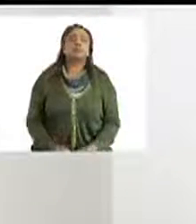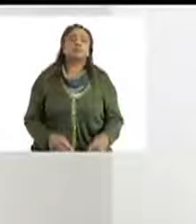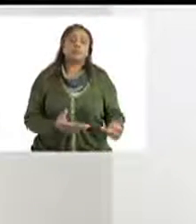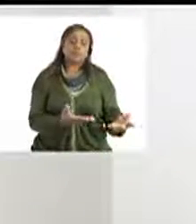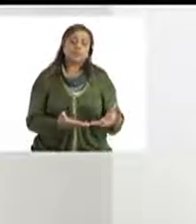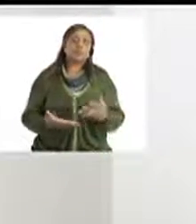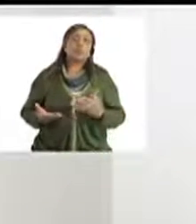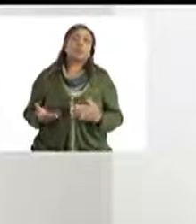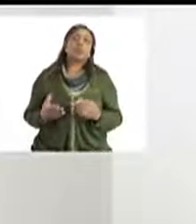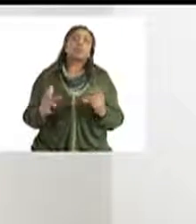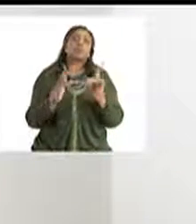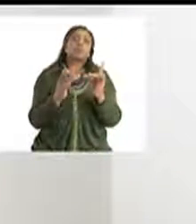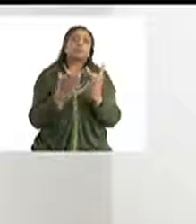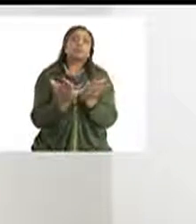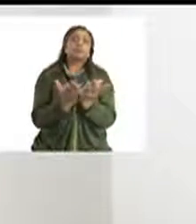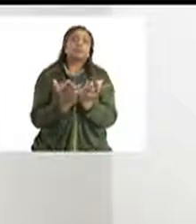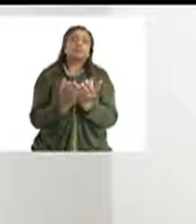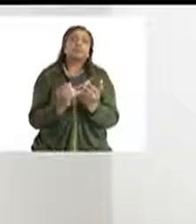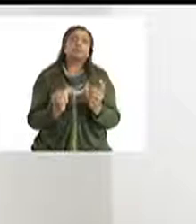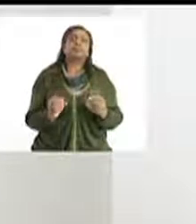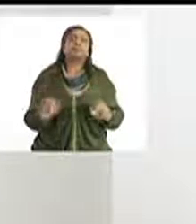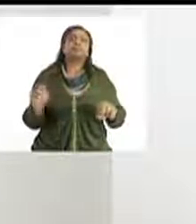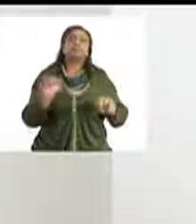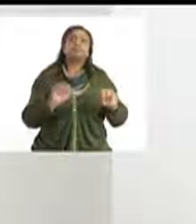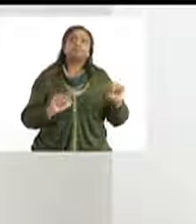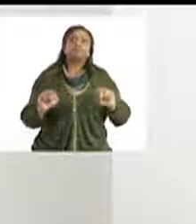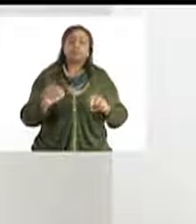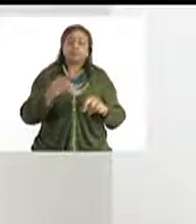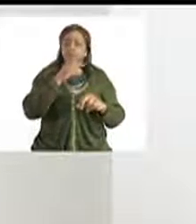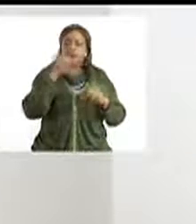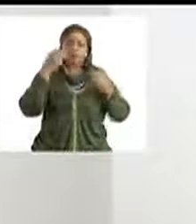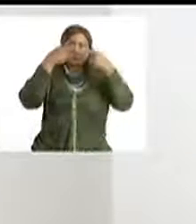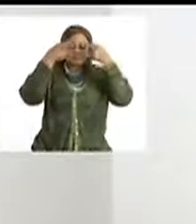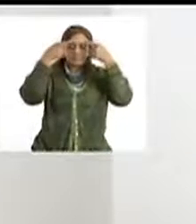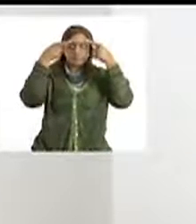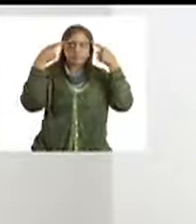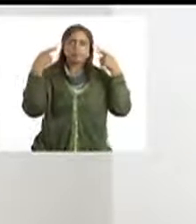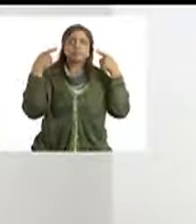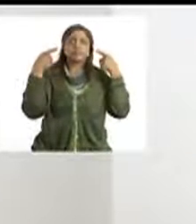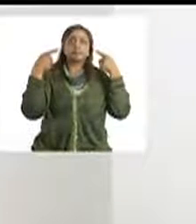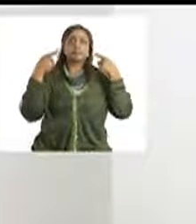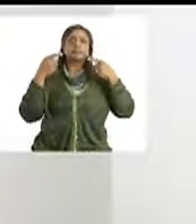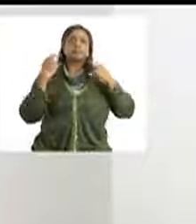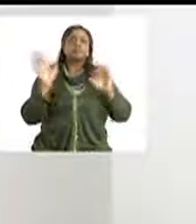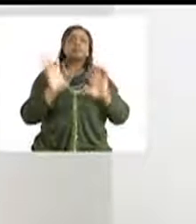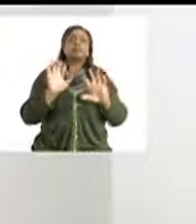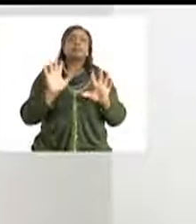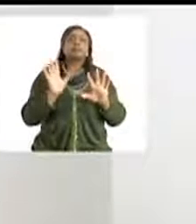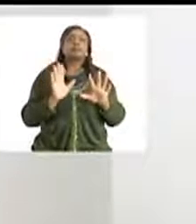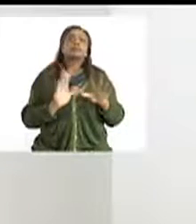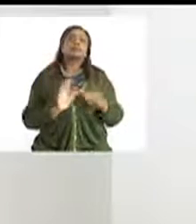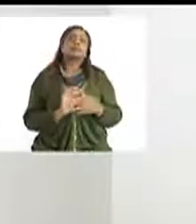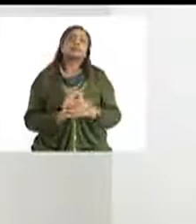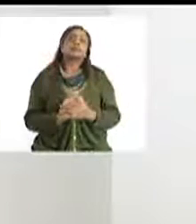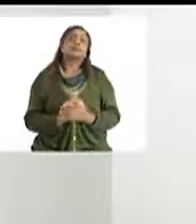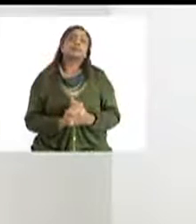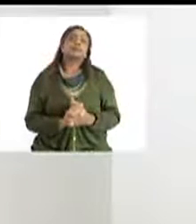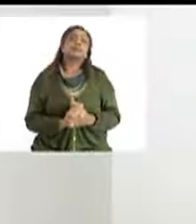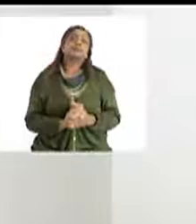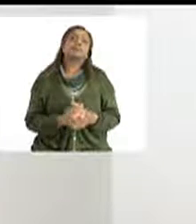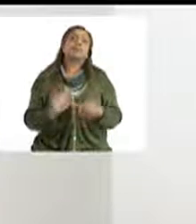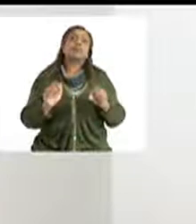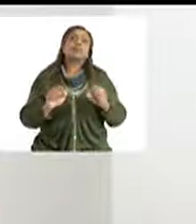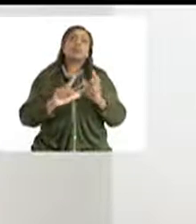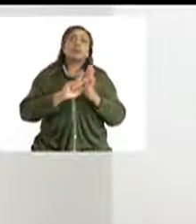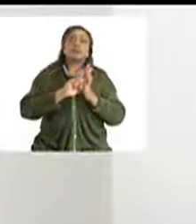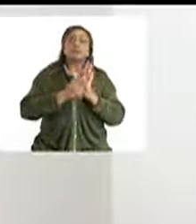Welcome to MyZone online school. My name is Linda Shipanga, and welcome to my friend. Today's